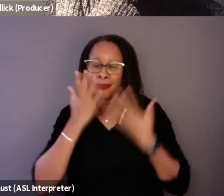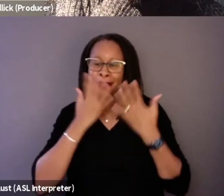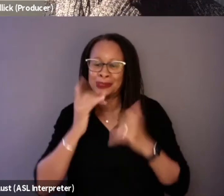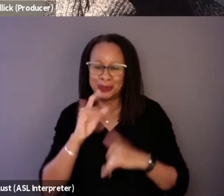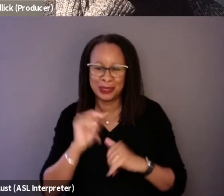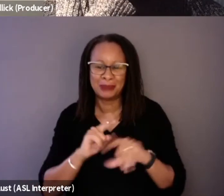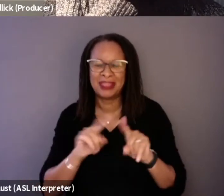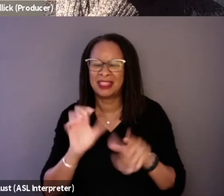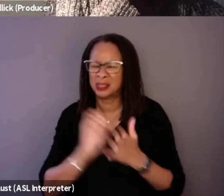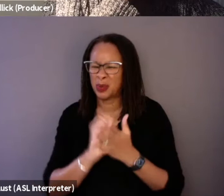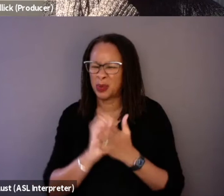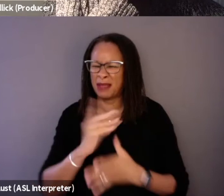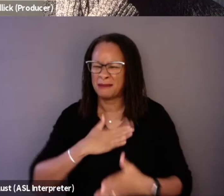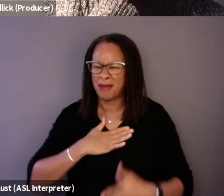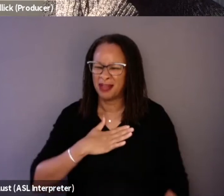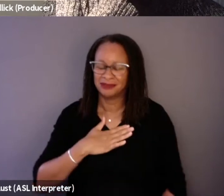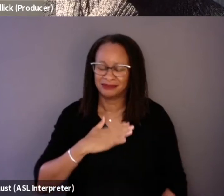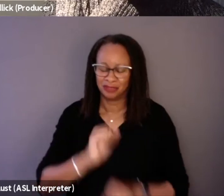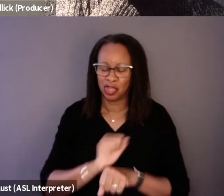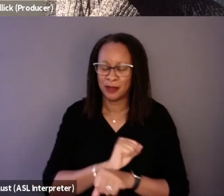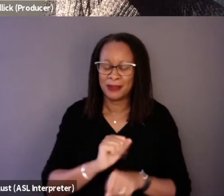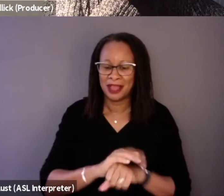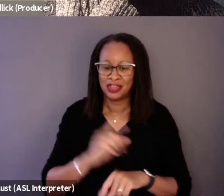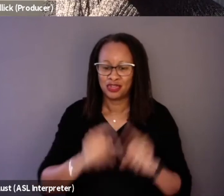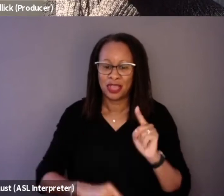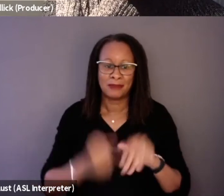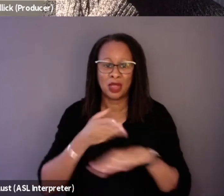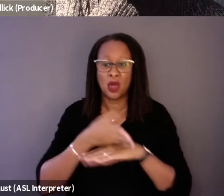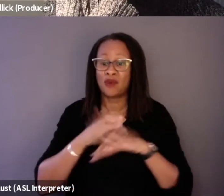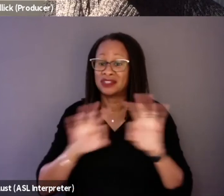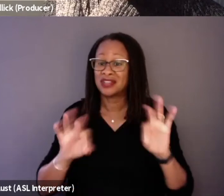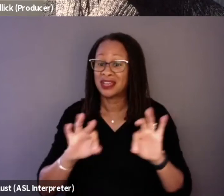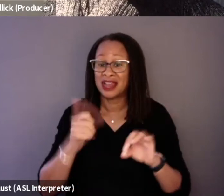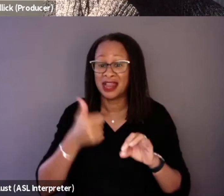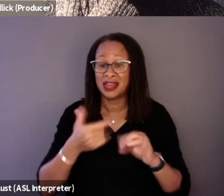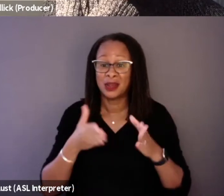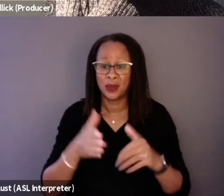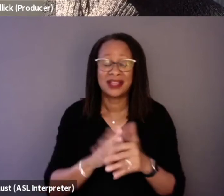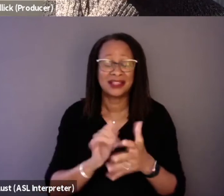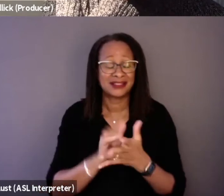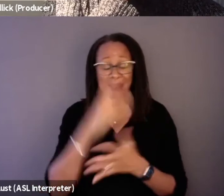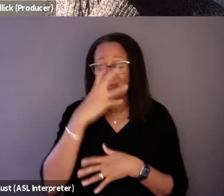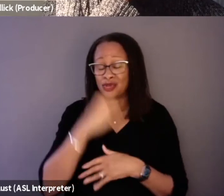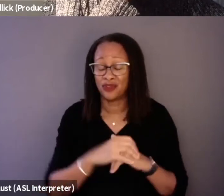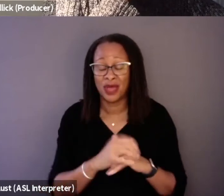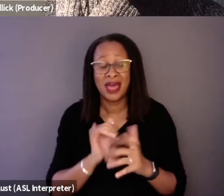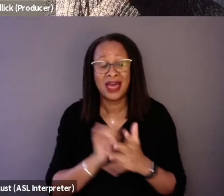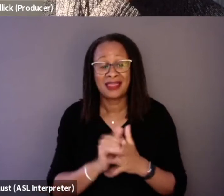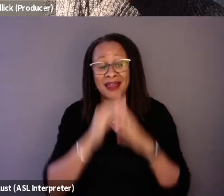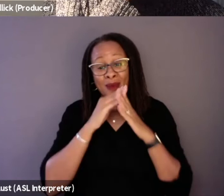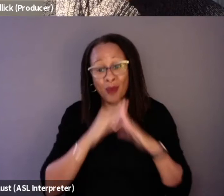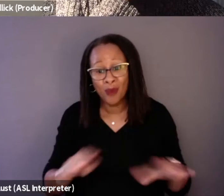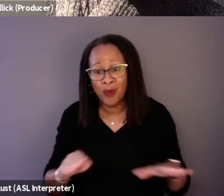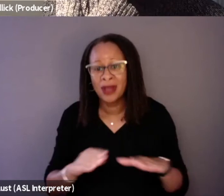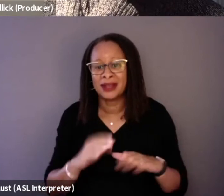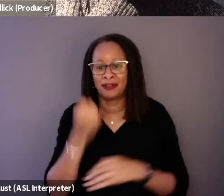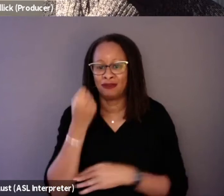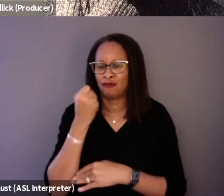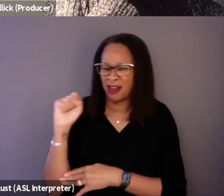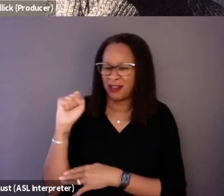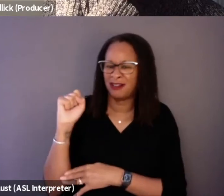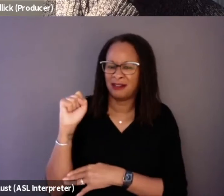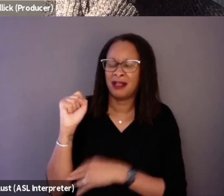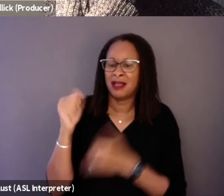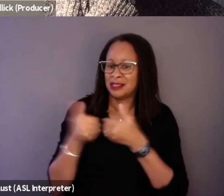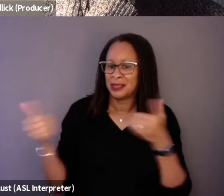they can't be overstated on either front. It's really that exquisite and that quietly radical a departure from the